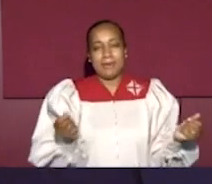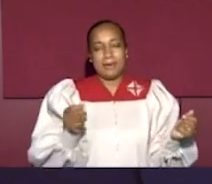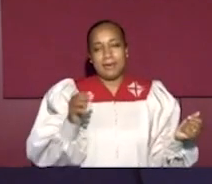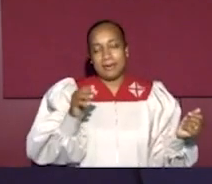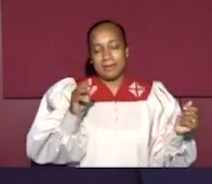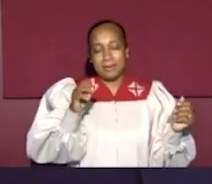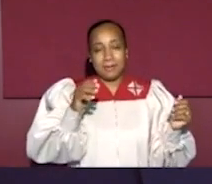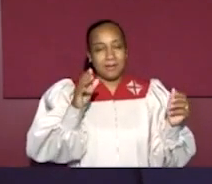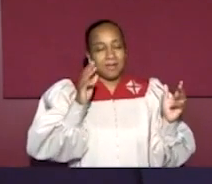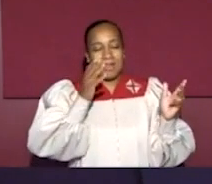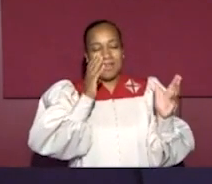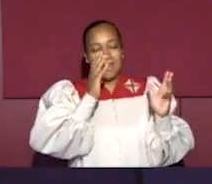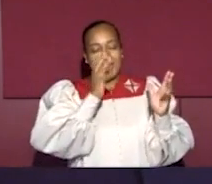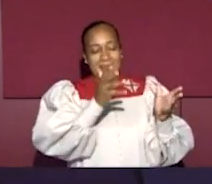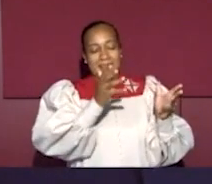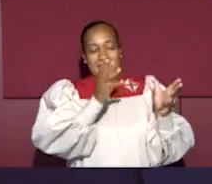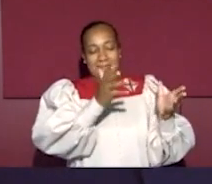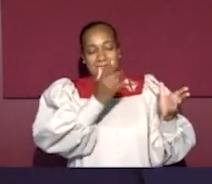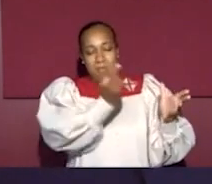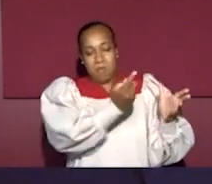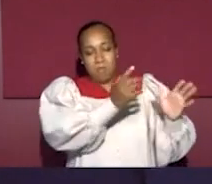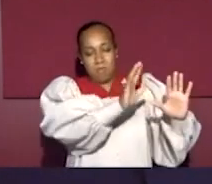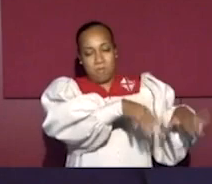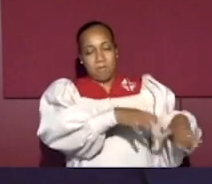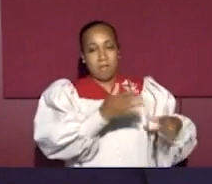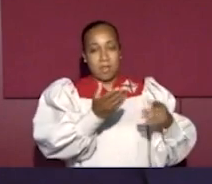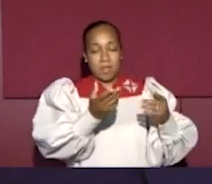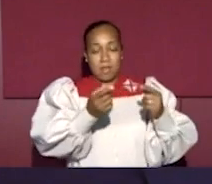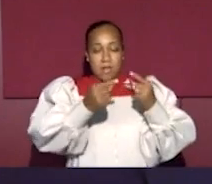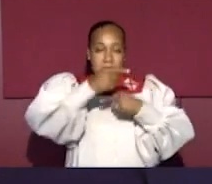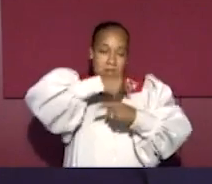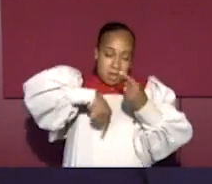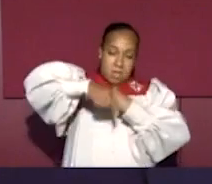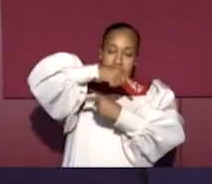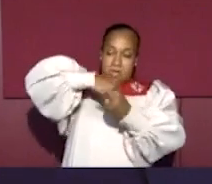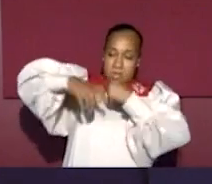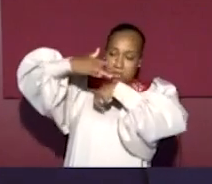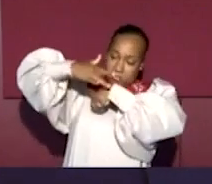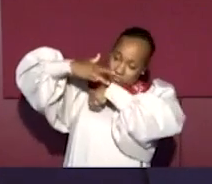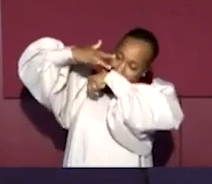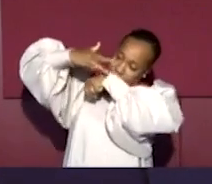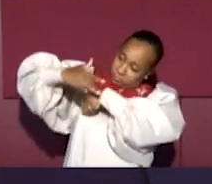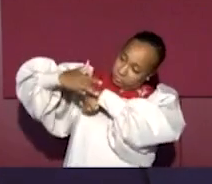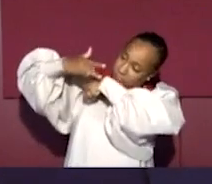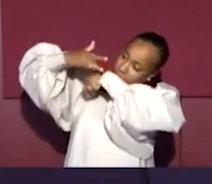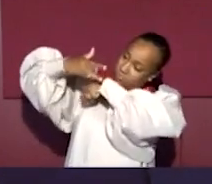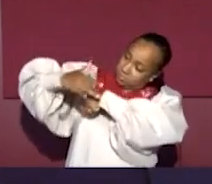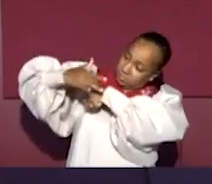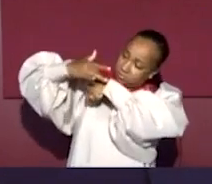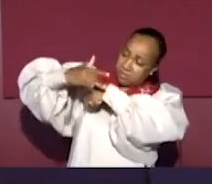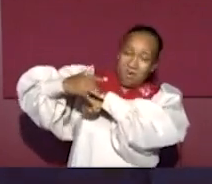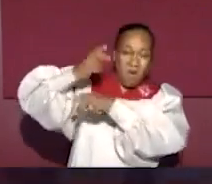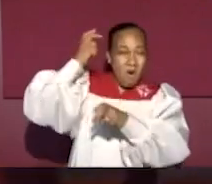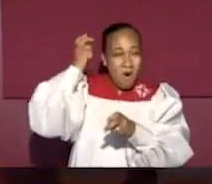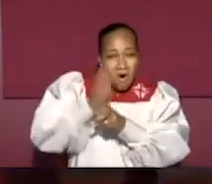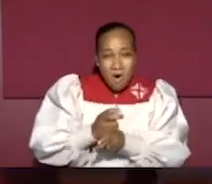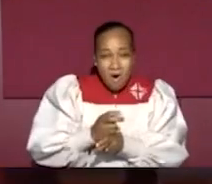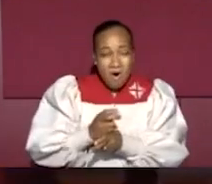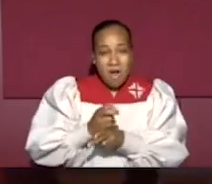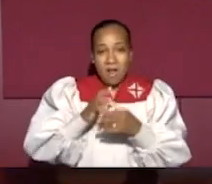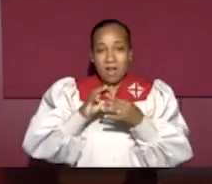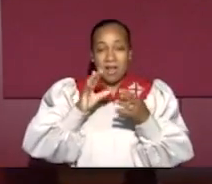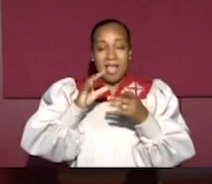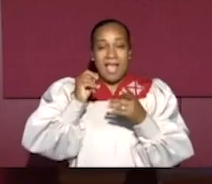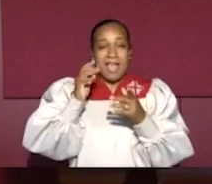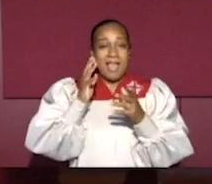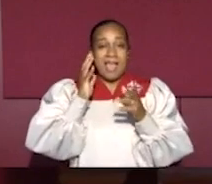Things can heal when you let them be. But if you constantly go back around and around and around, it's hard to let it be. Then you have to leave it